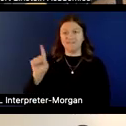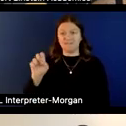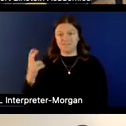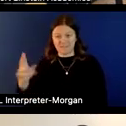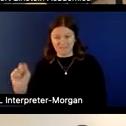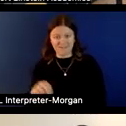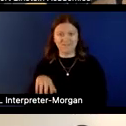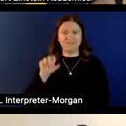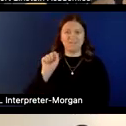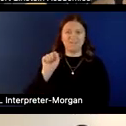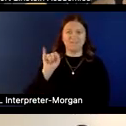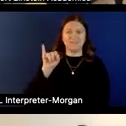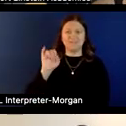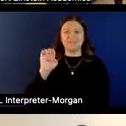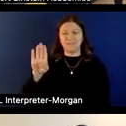18,